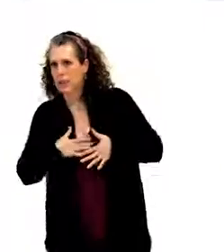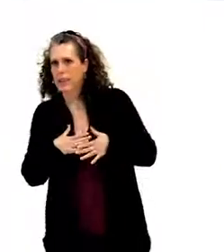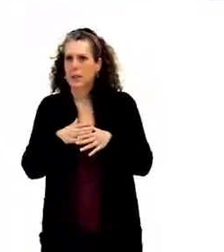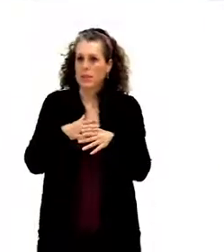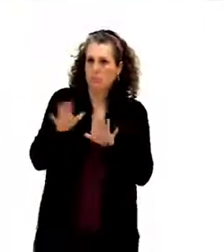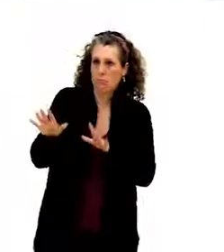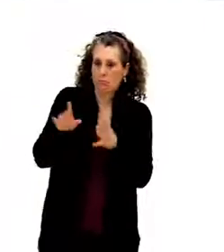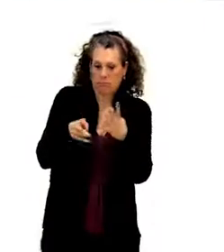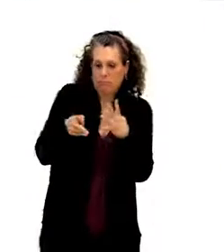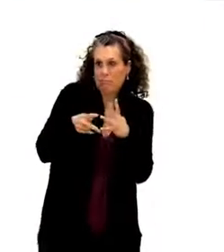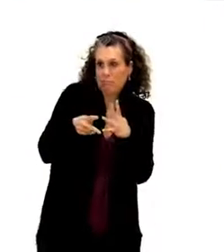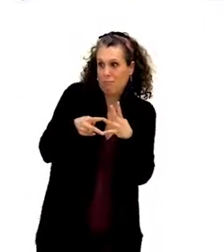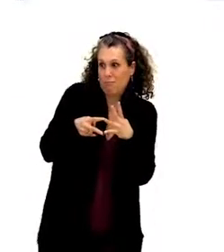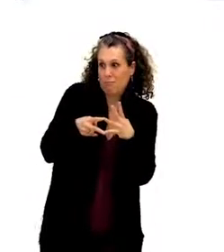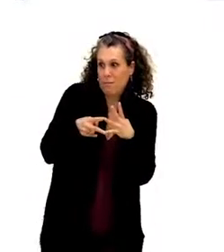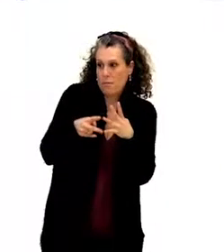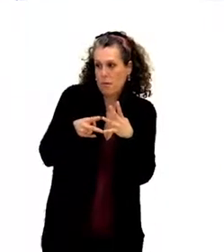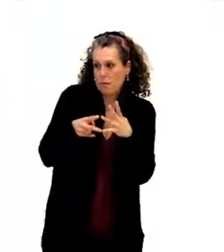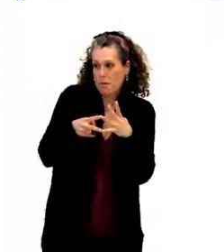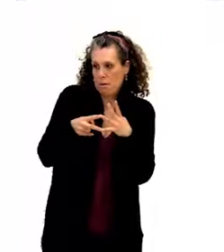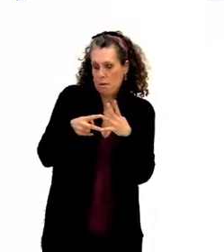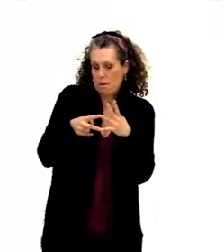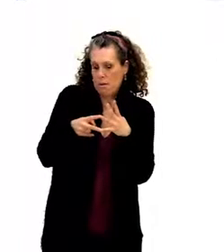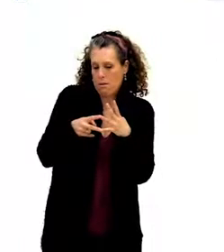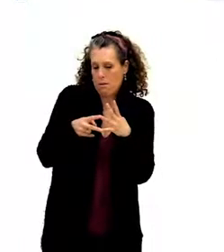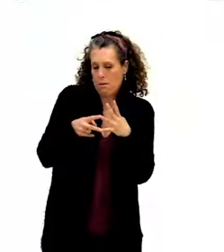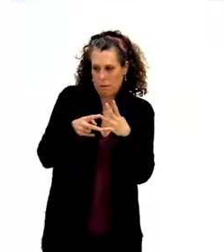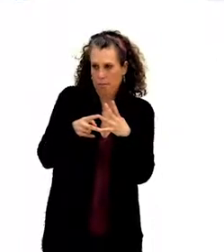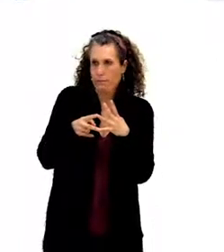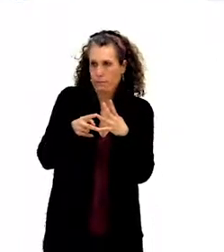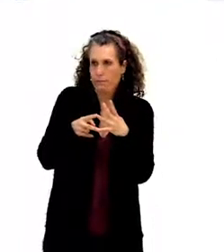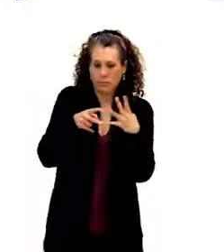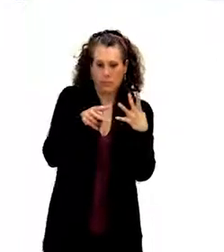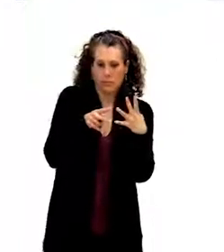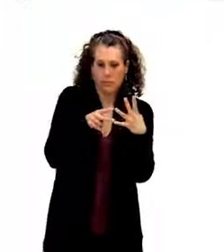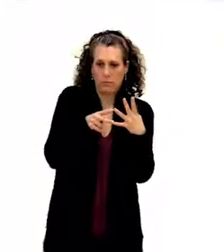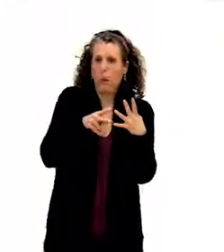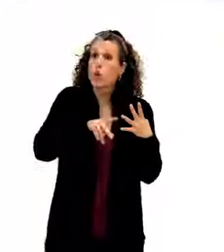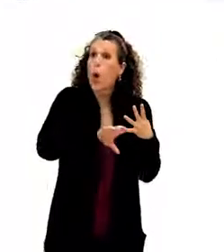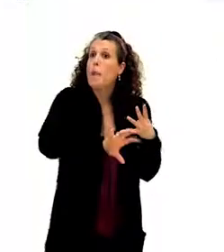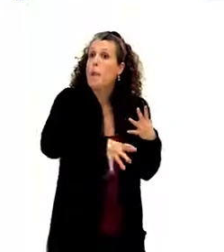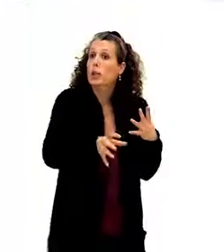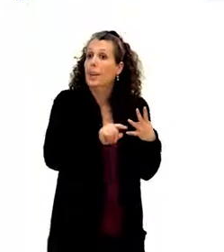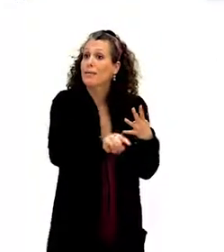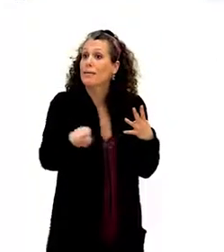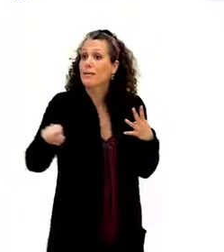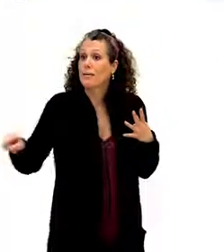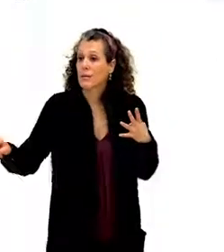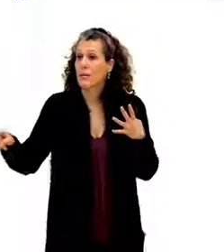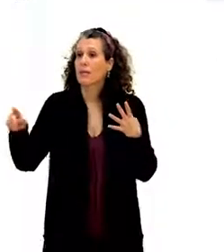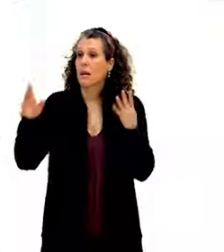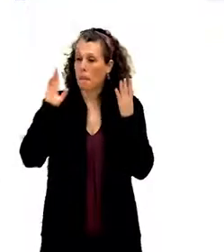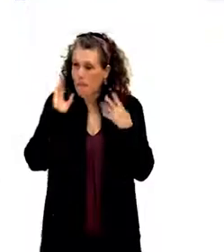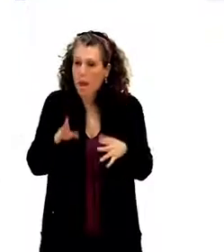That's a combination of two requirements that the member state will need to enter the